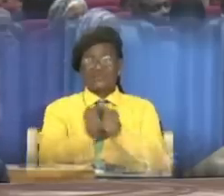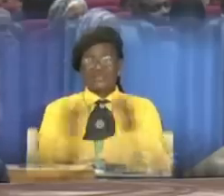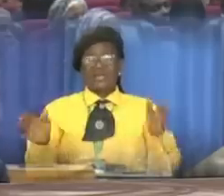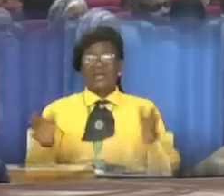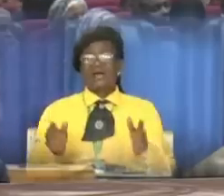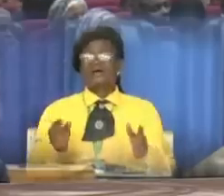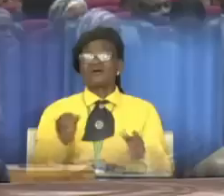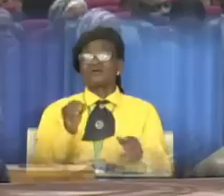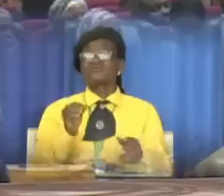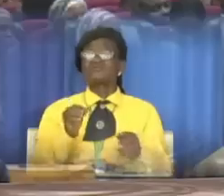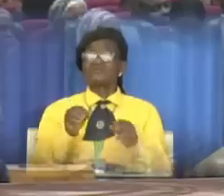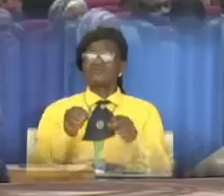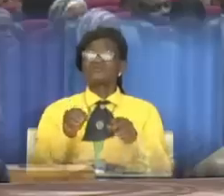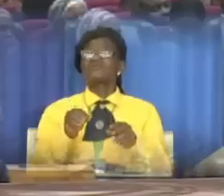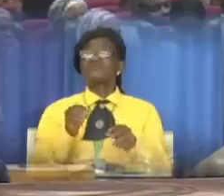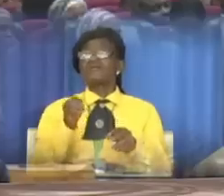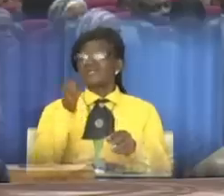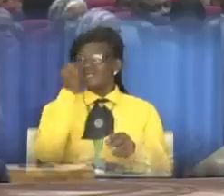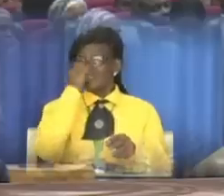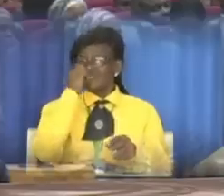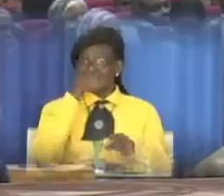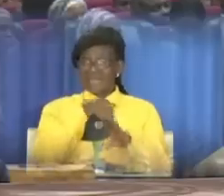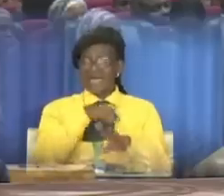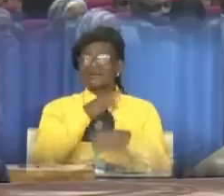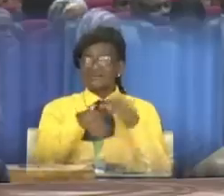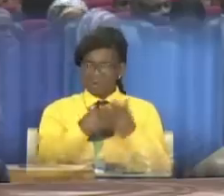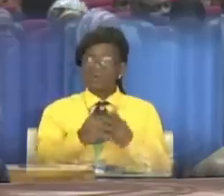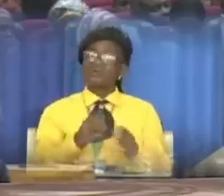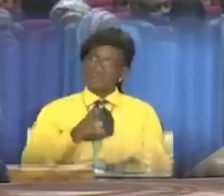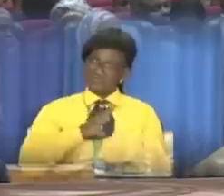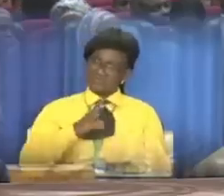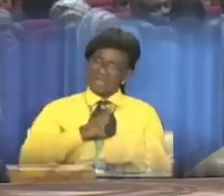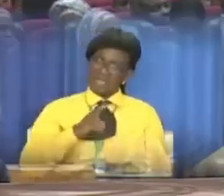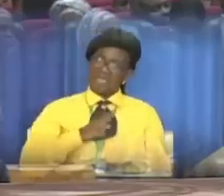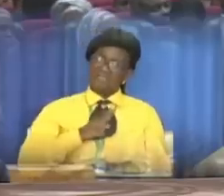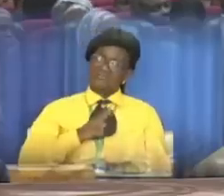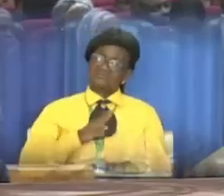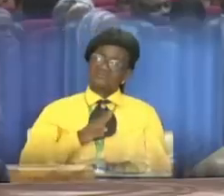Right. Now, let's go to the Word of God.